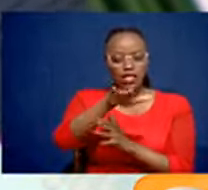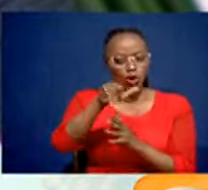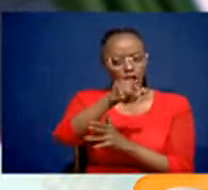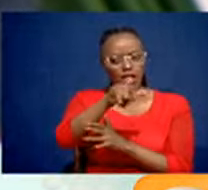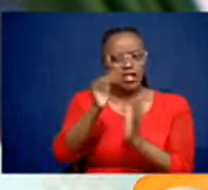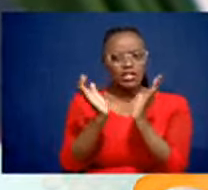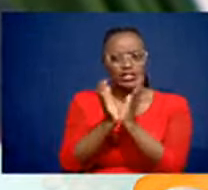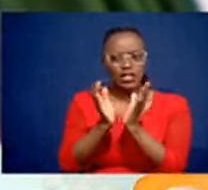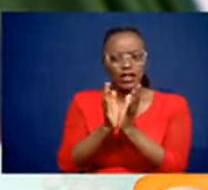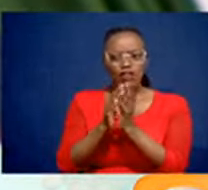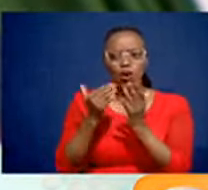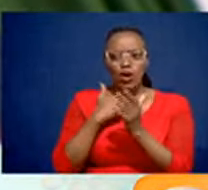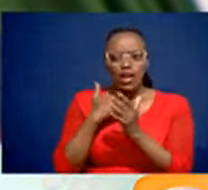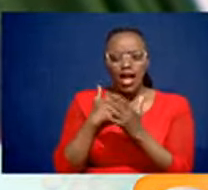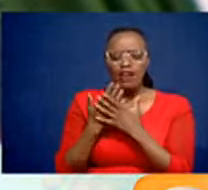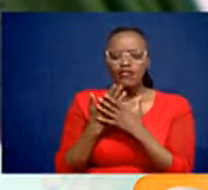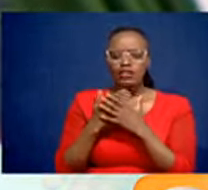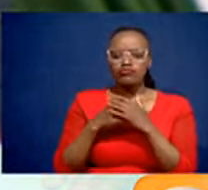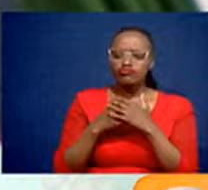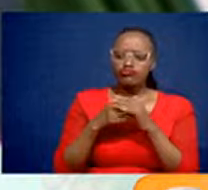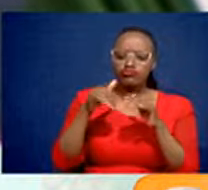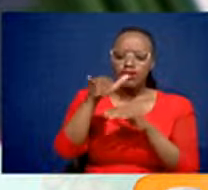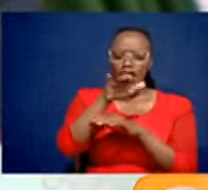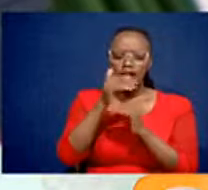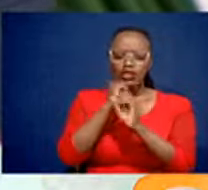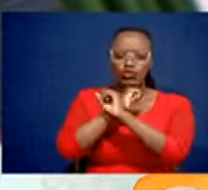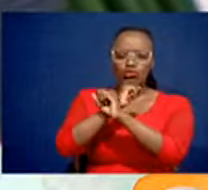stadium will be covered properly.